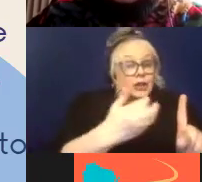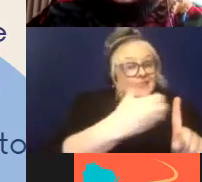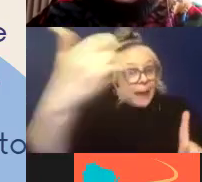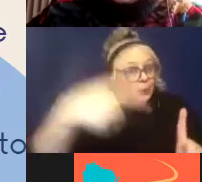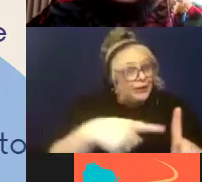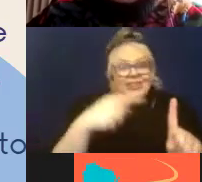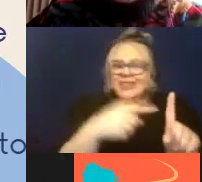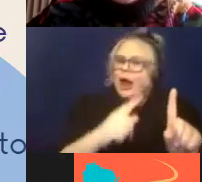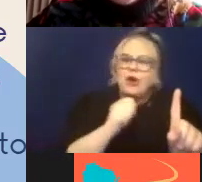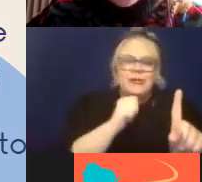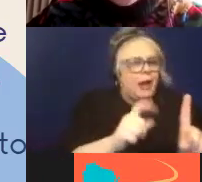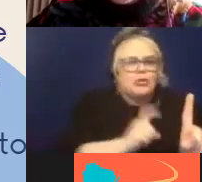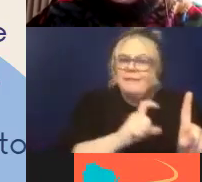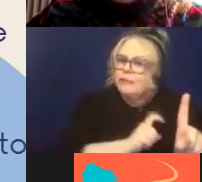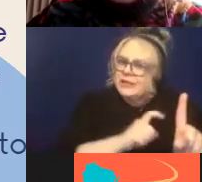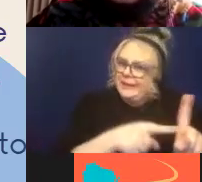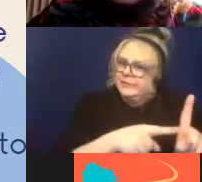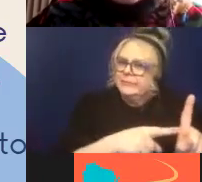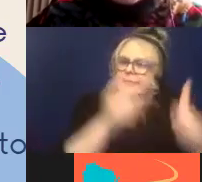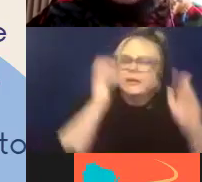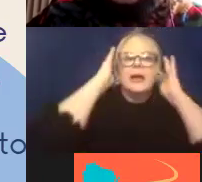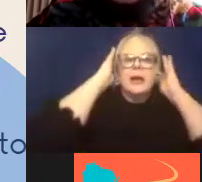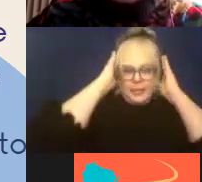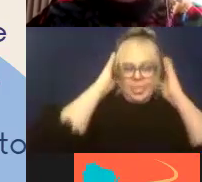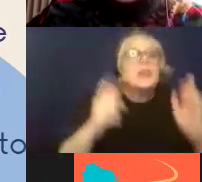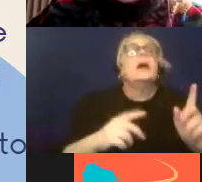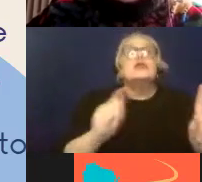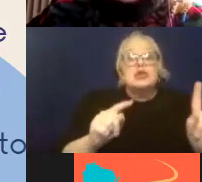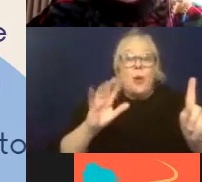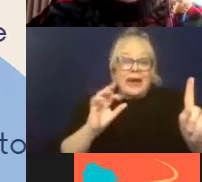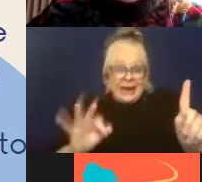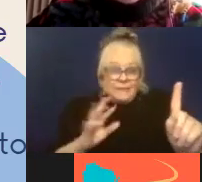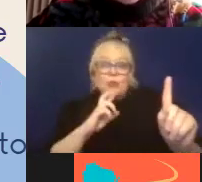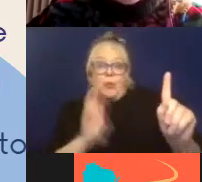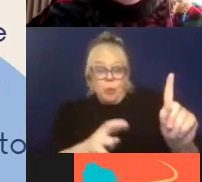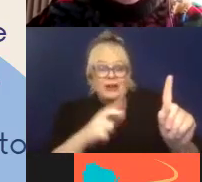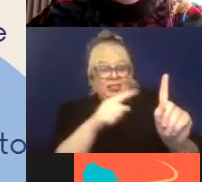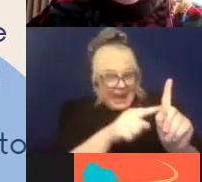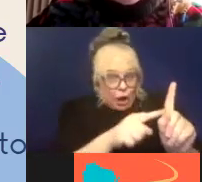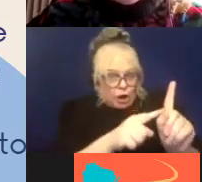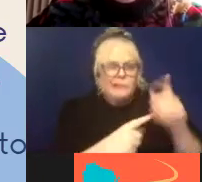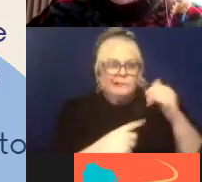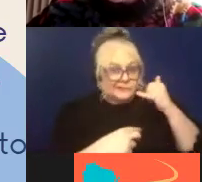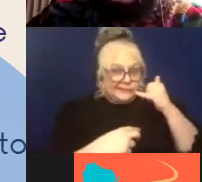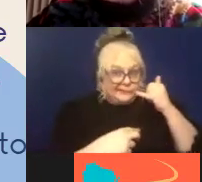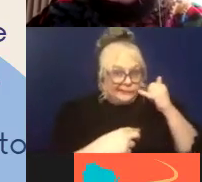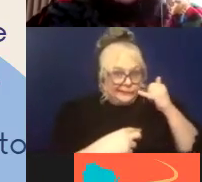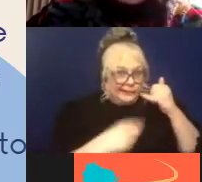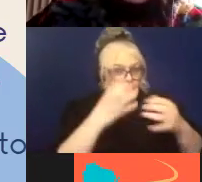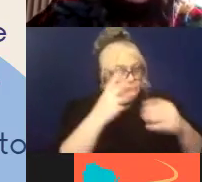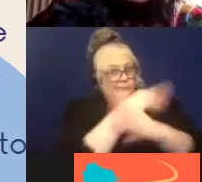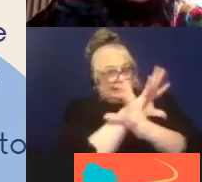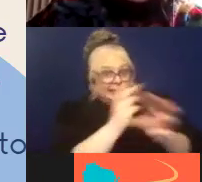between Take It Down and the cyber tip line, because it's an important difference to understand in regards to anonymity, excuse